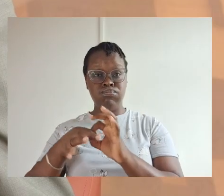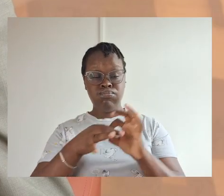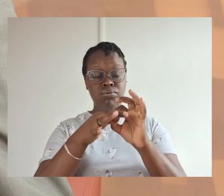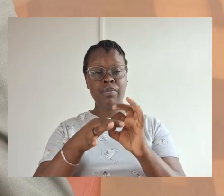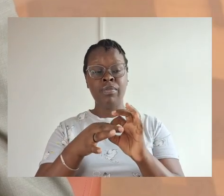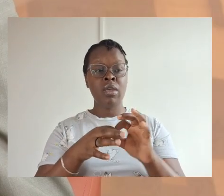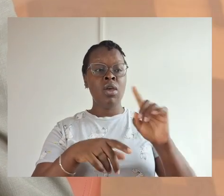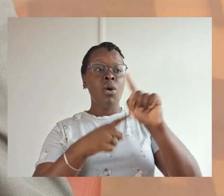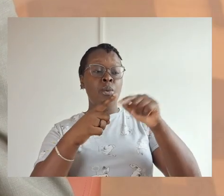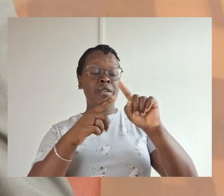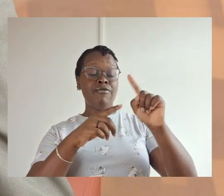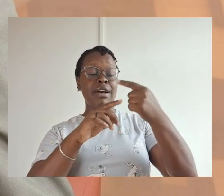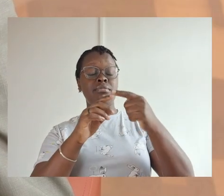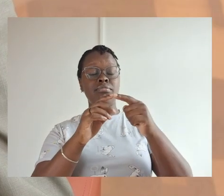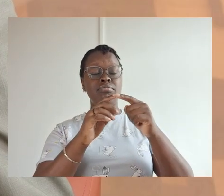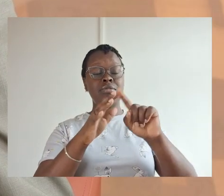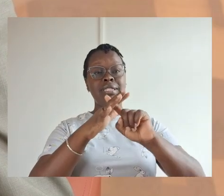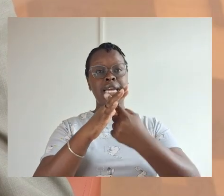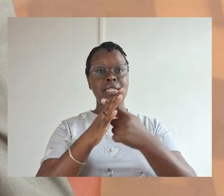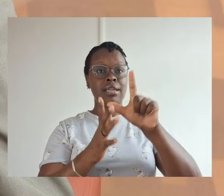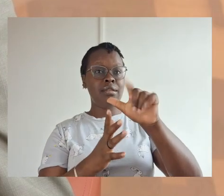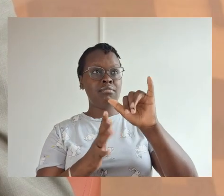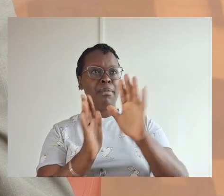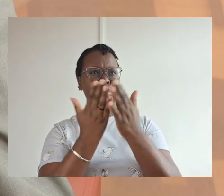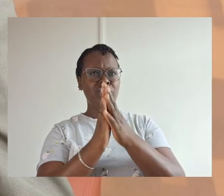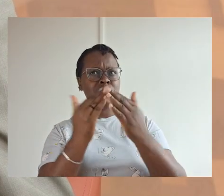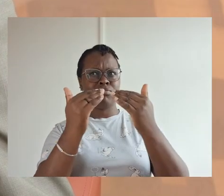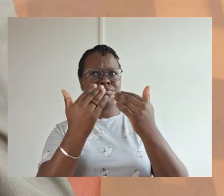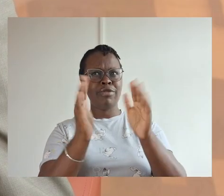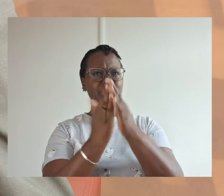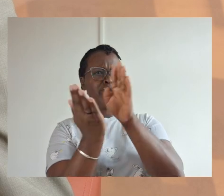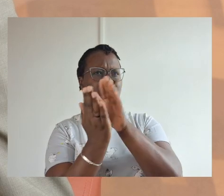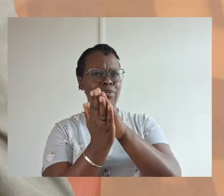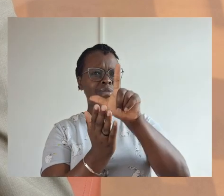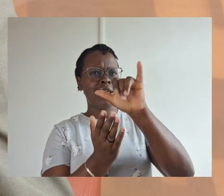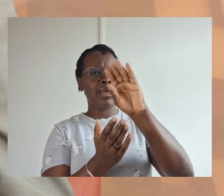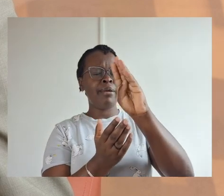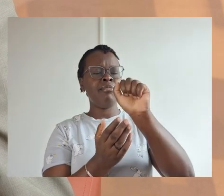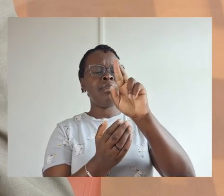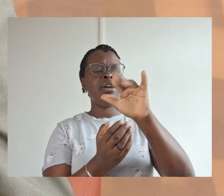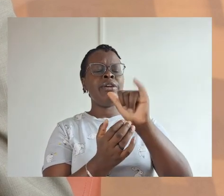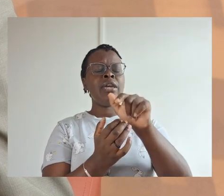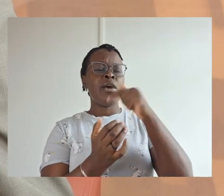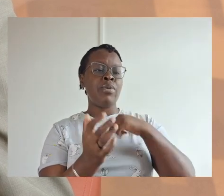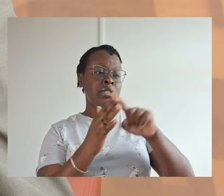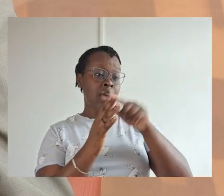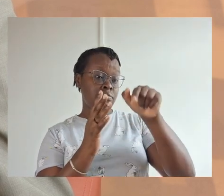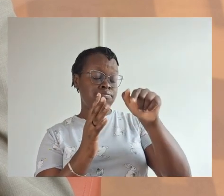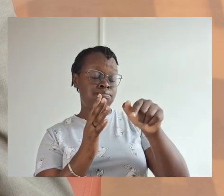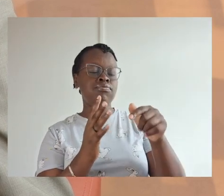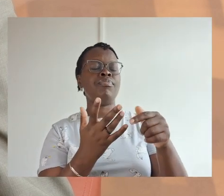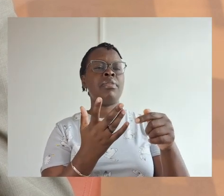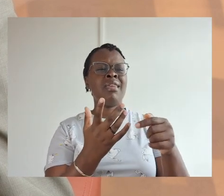that when I was starting the libraries, we were all offline. We have digital content in our